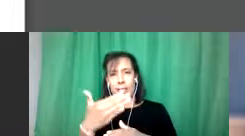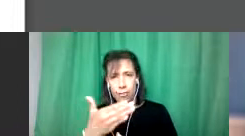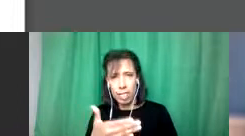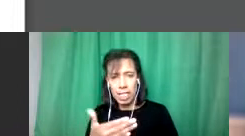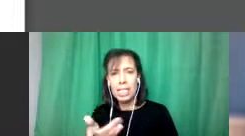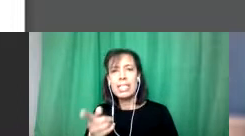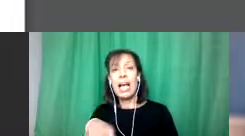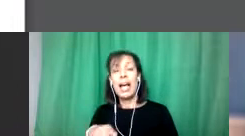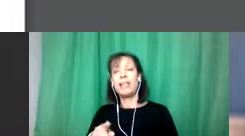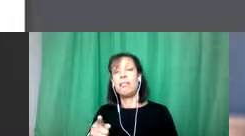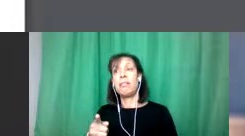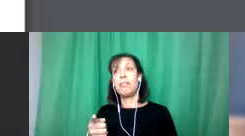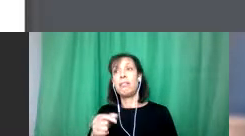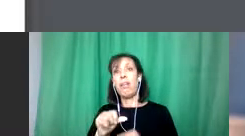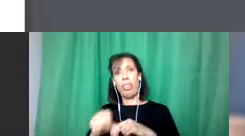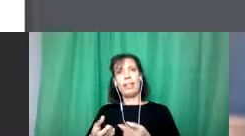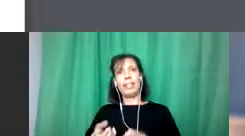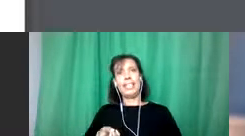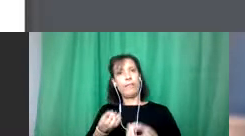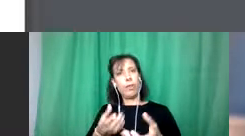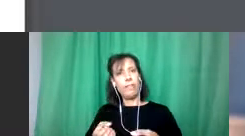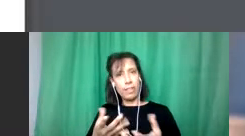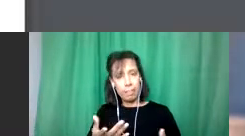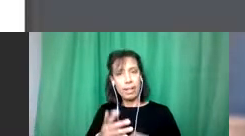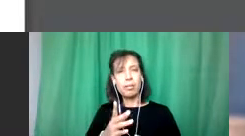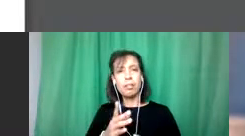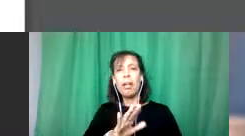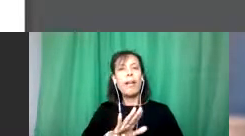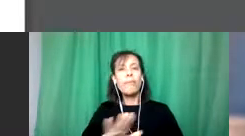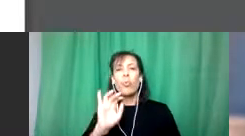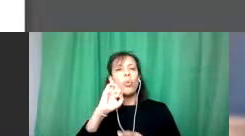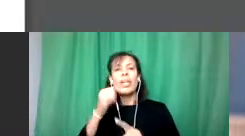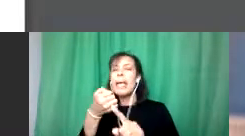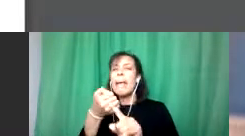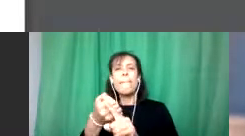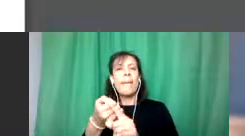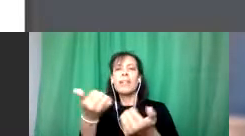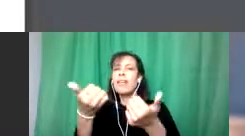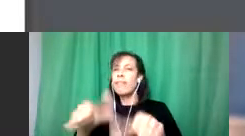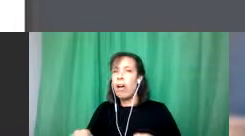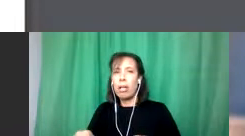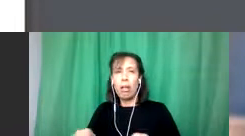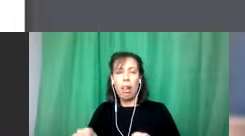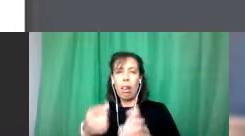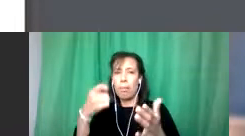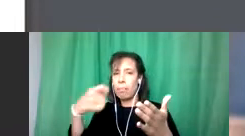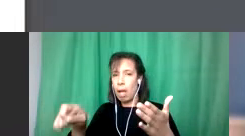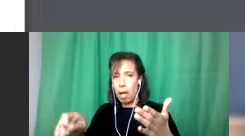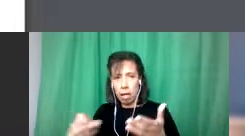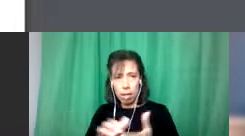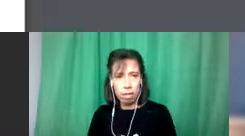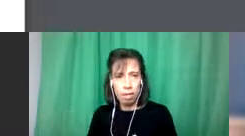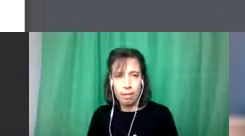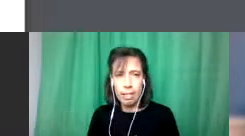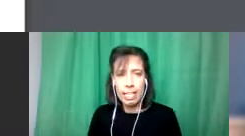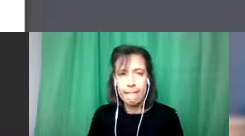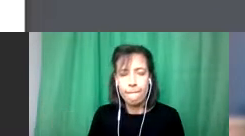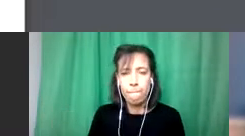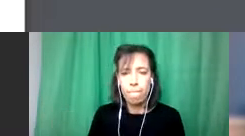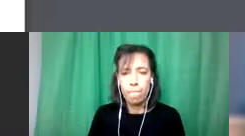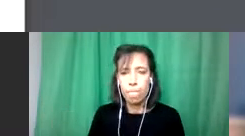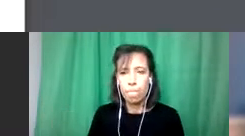feedback that I give you will have no impact on your final mark. So I won't look at something you're doing as a formative activity and